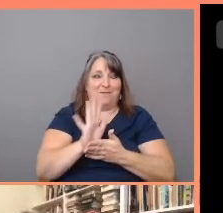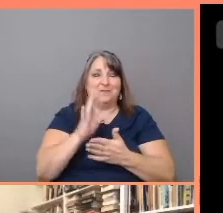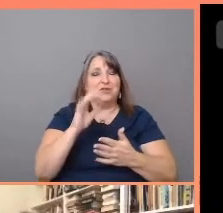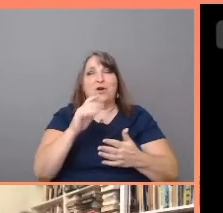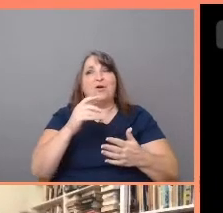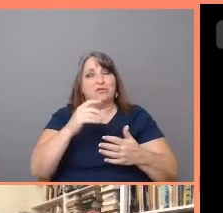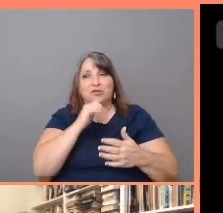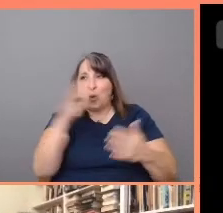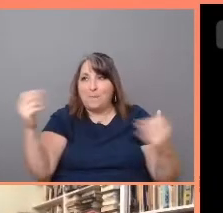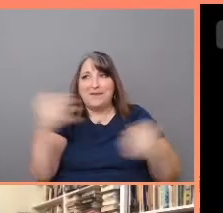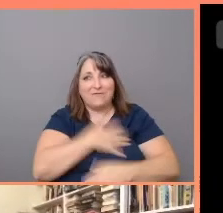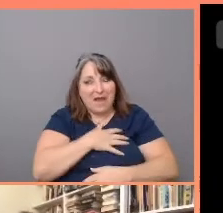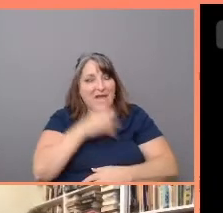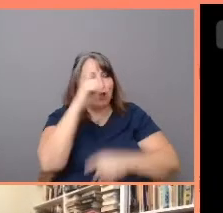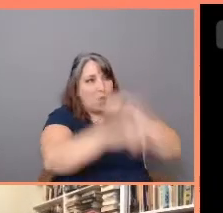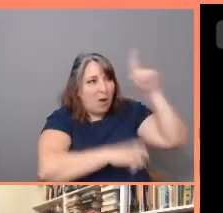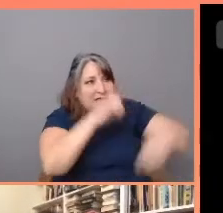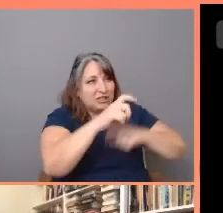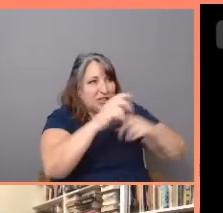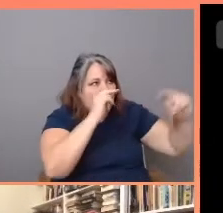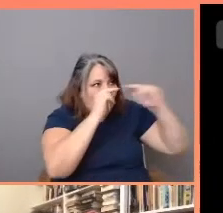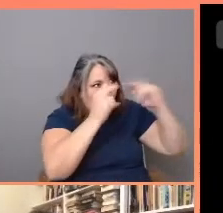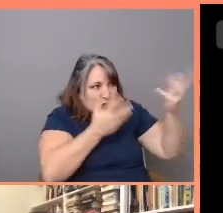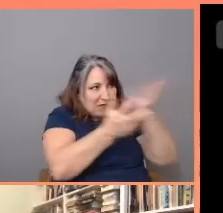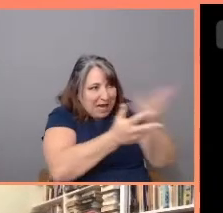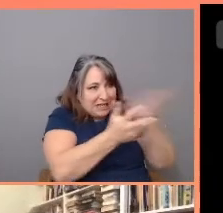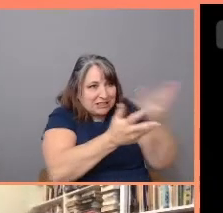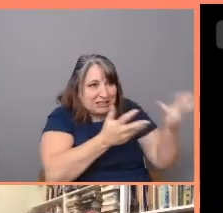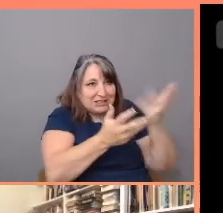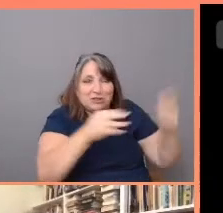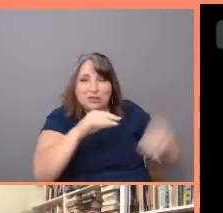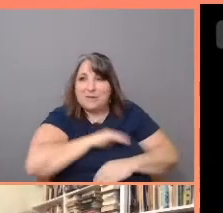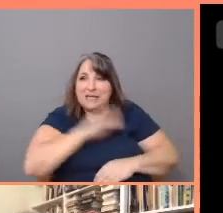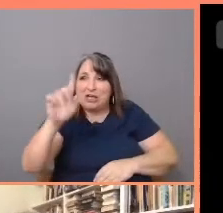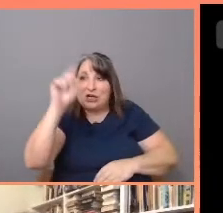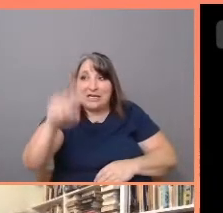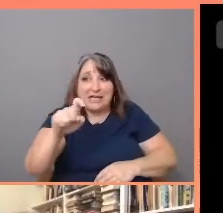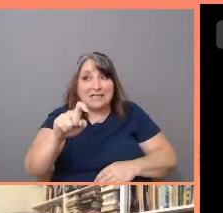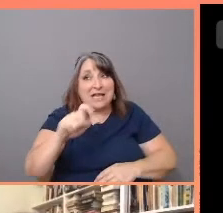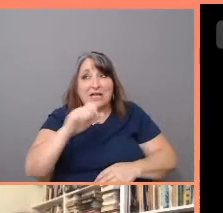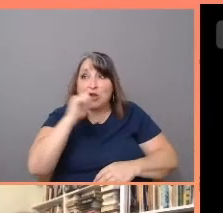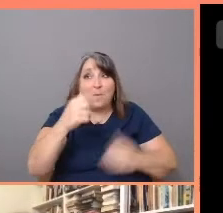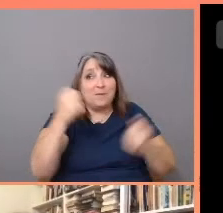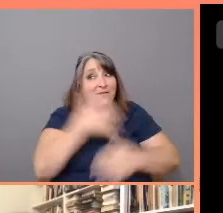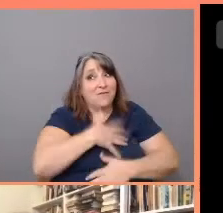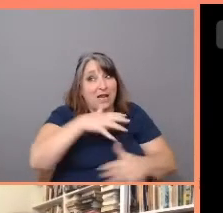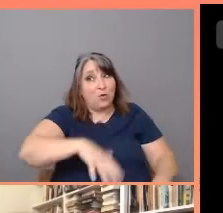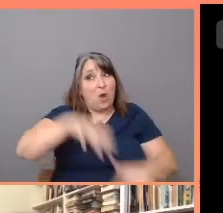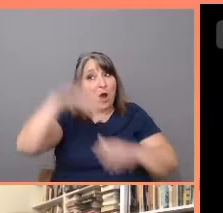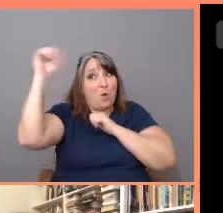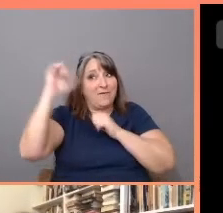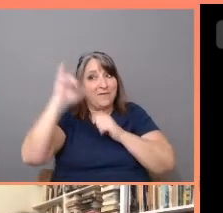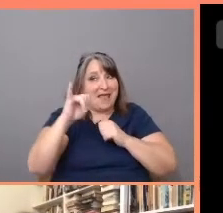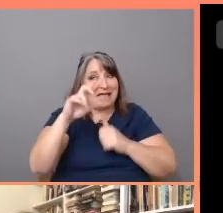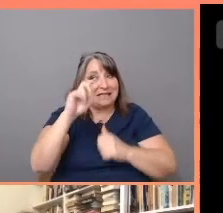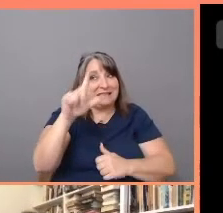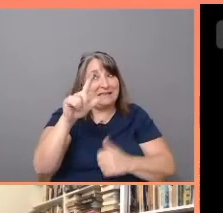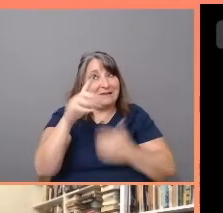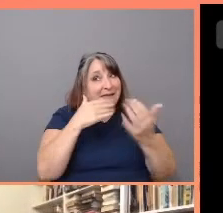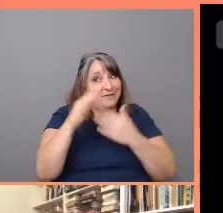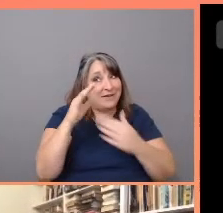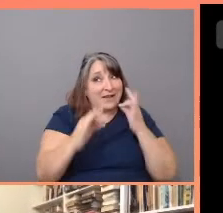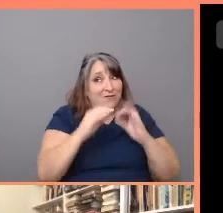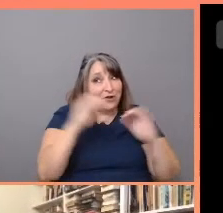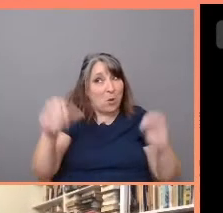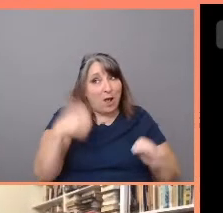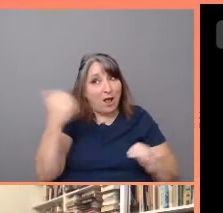for terms that suit your needs. Don't be afraid to walk away from the deal, even if there are no other offers. And in the long run, you may be better